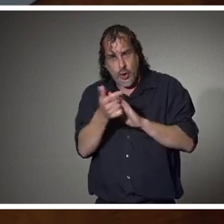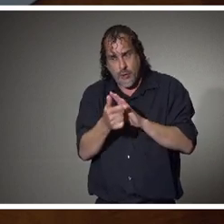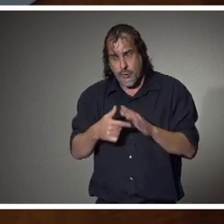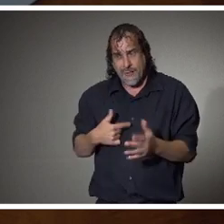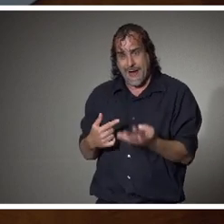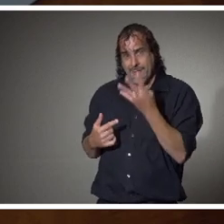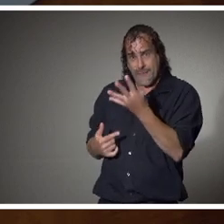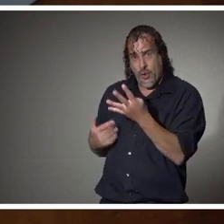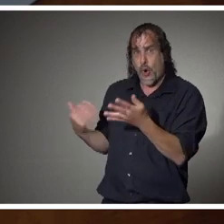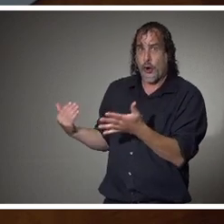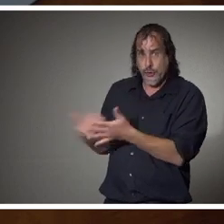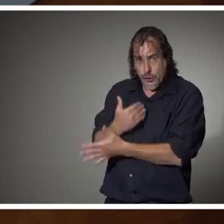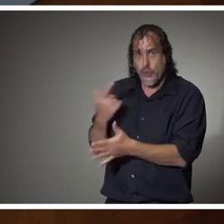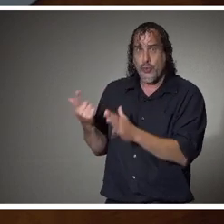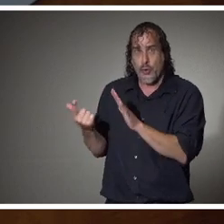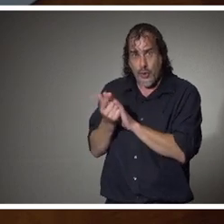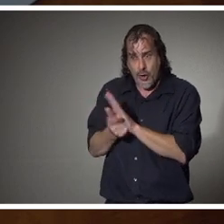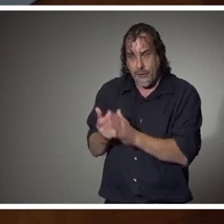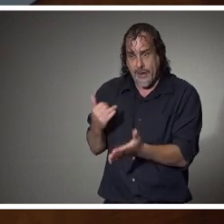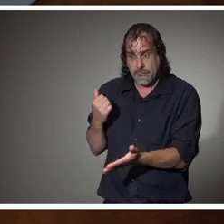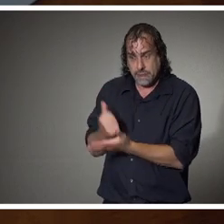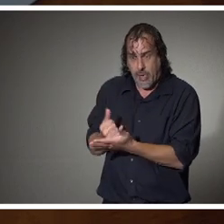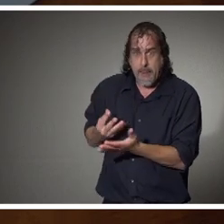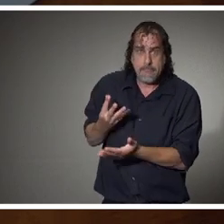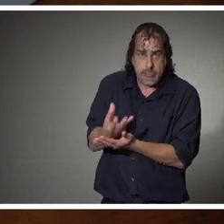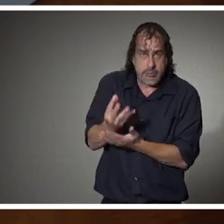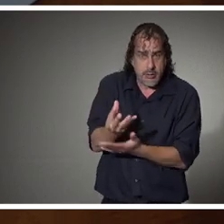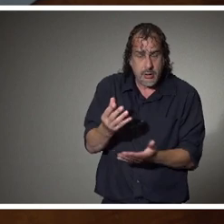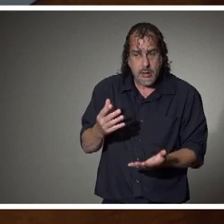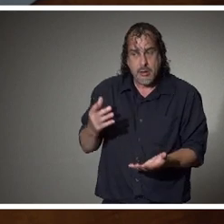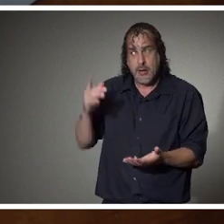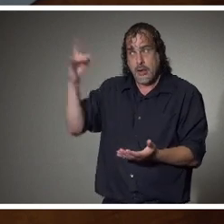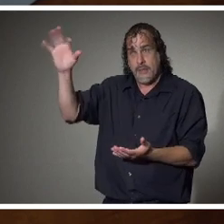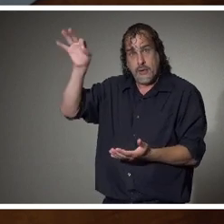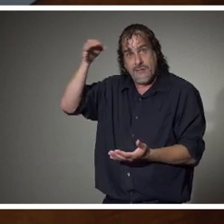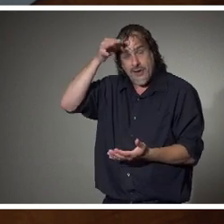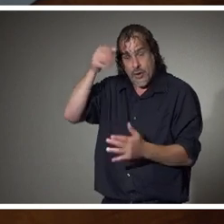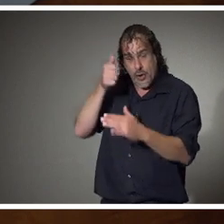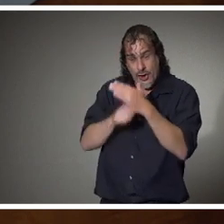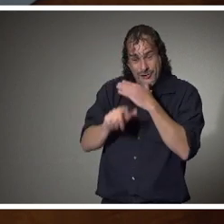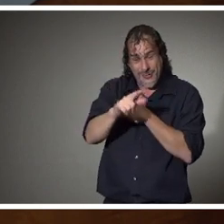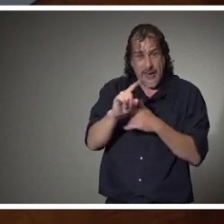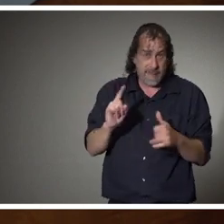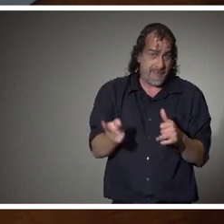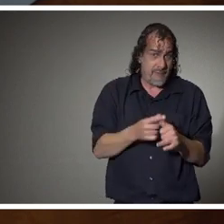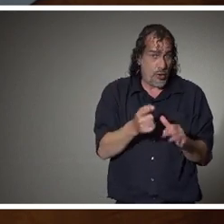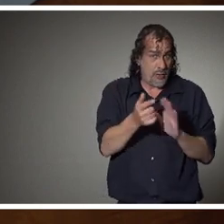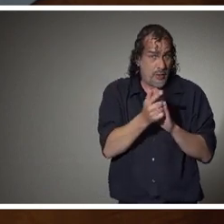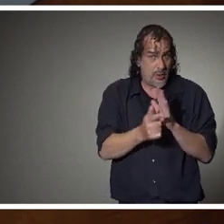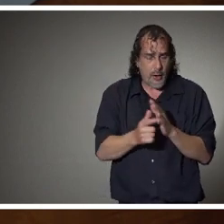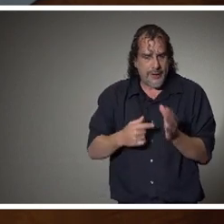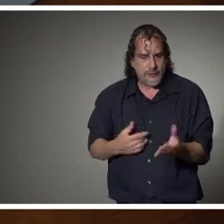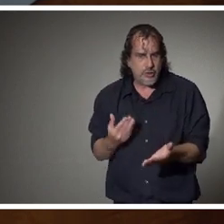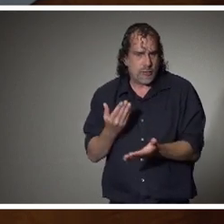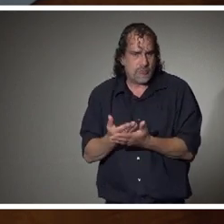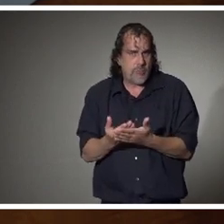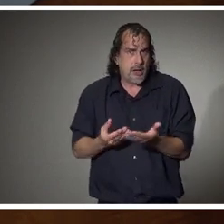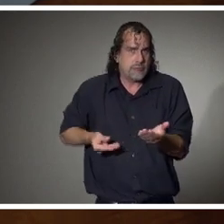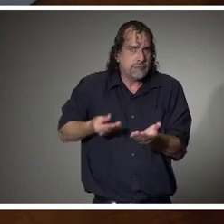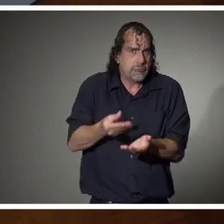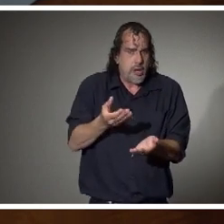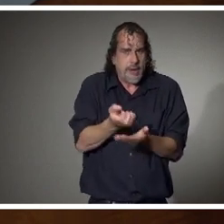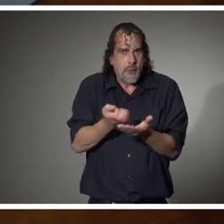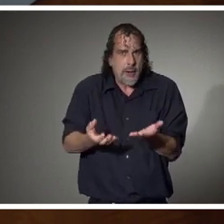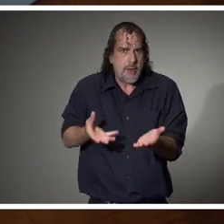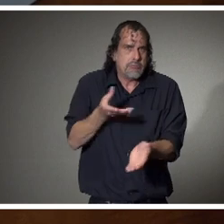passed, which provided additional help, the role of the federal government under the Stafford Act is to provide resources to the states, and the